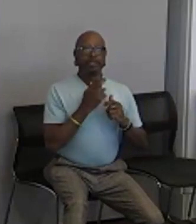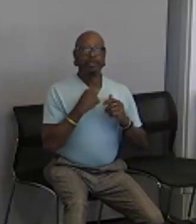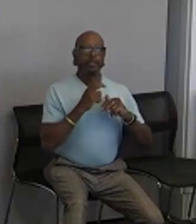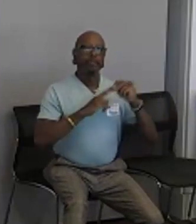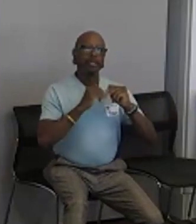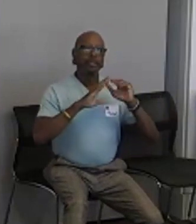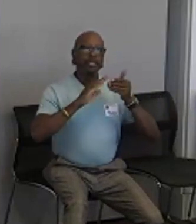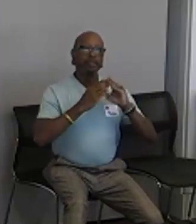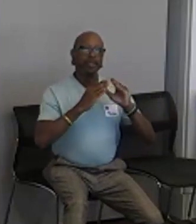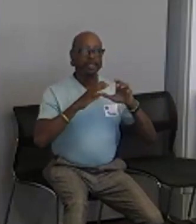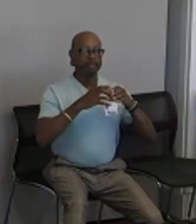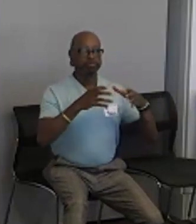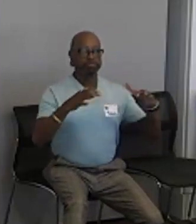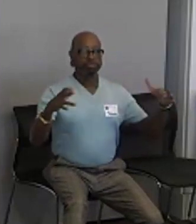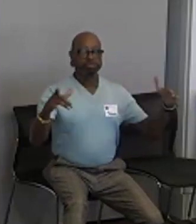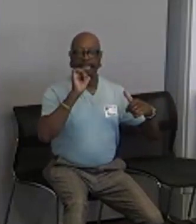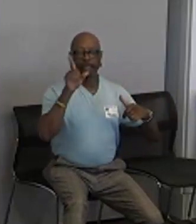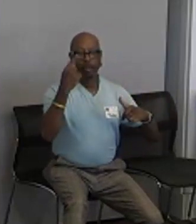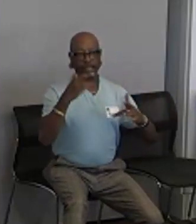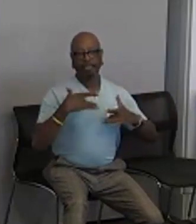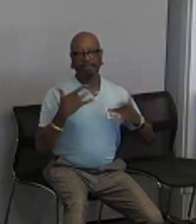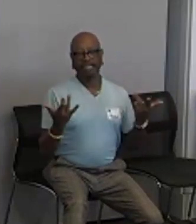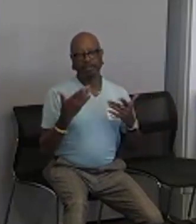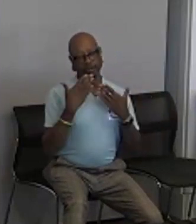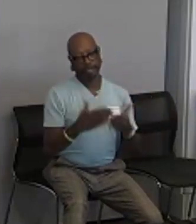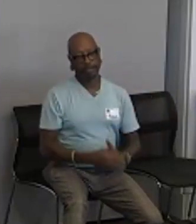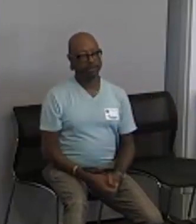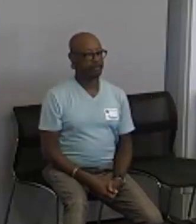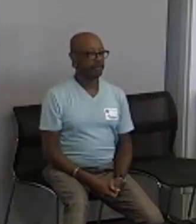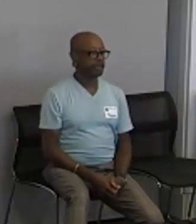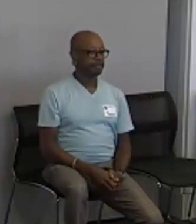a community, not just an event. So thank you.